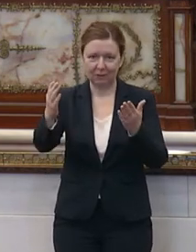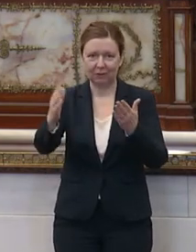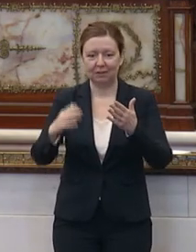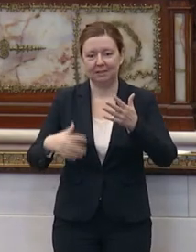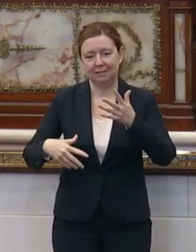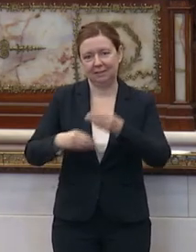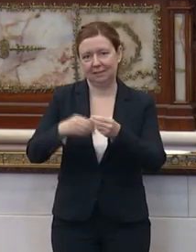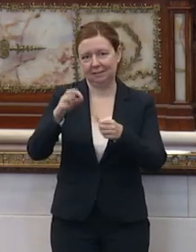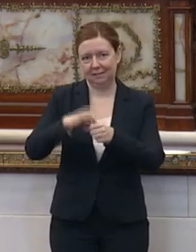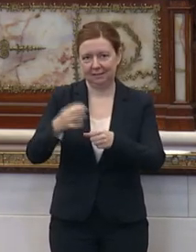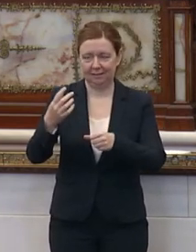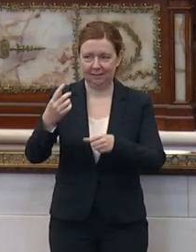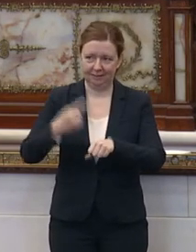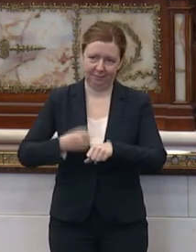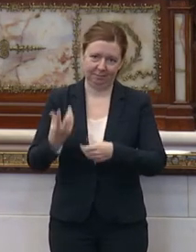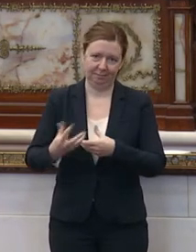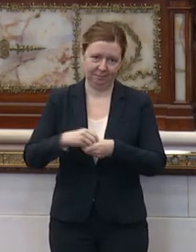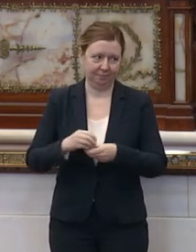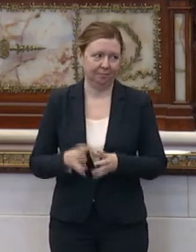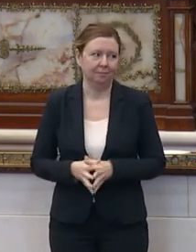consent agenda.